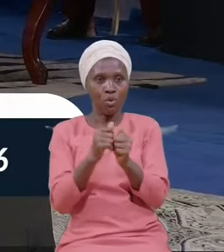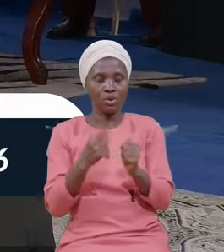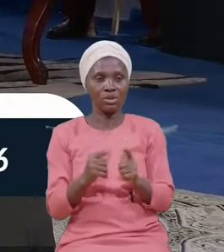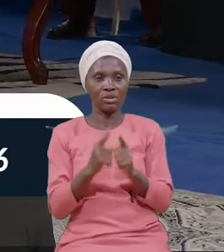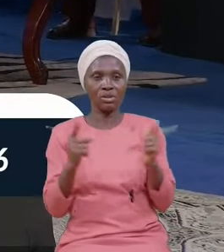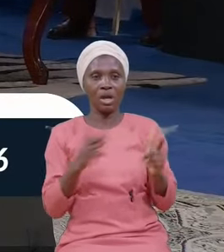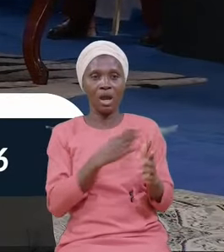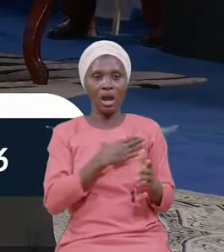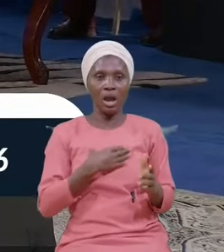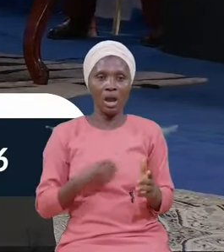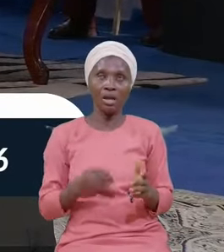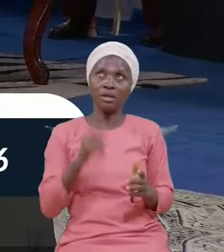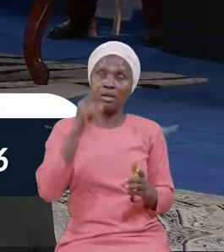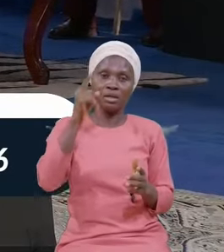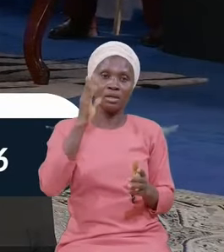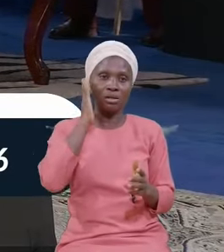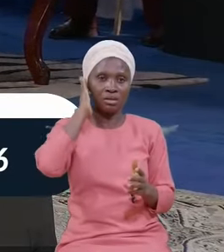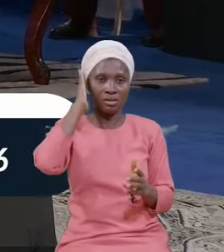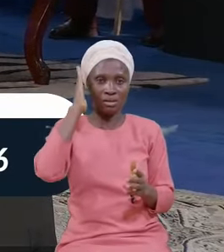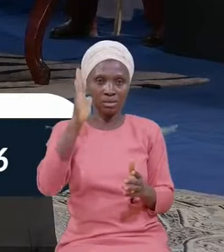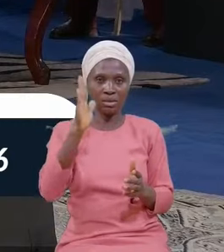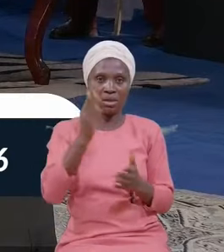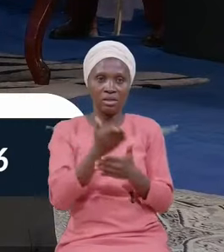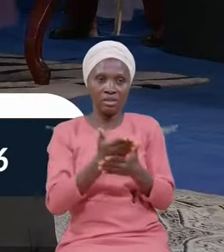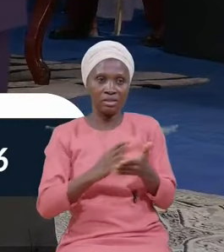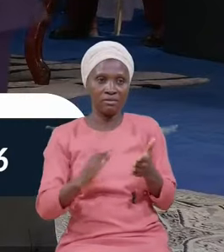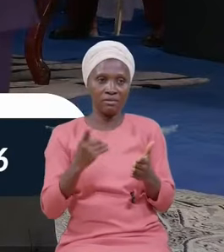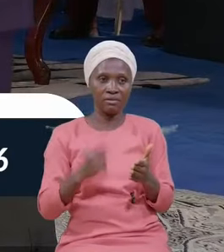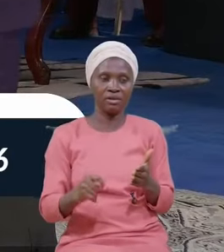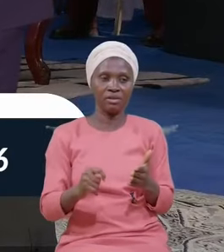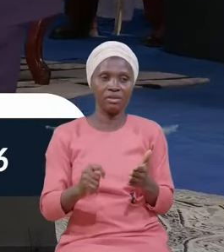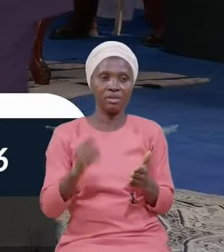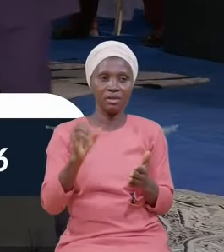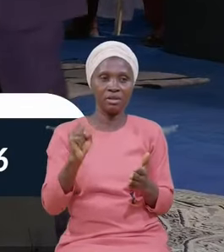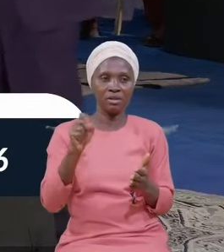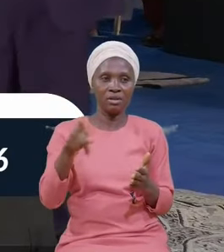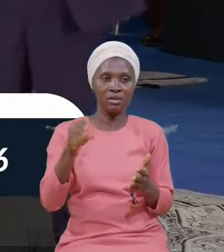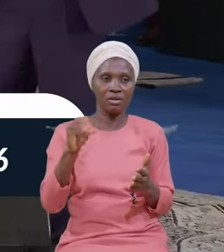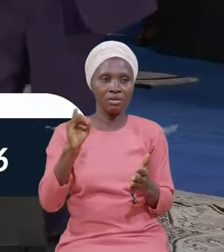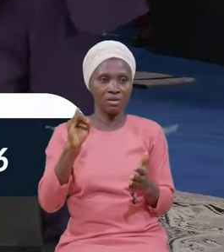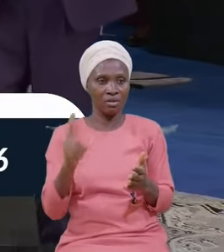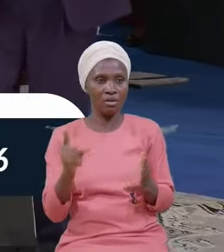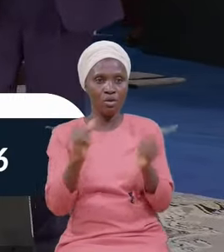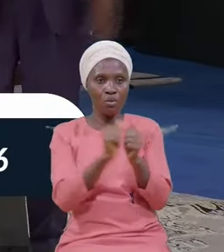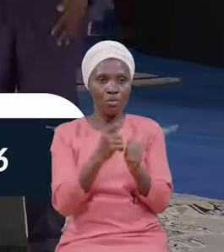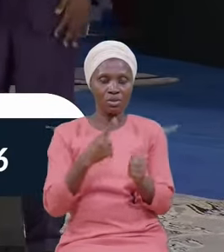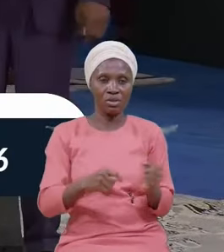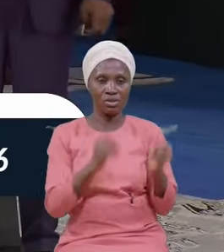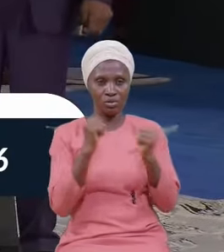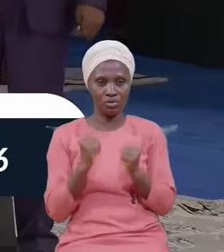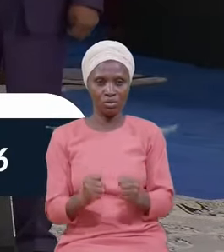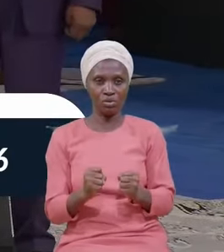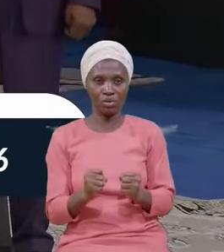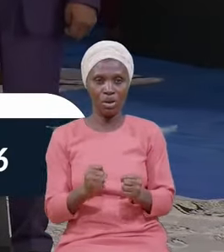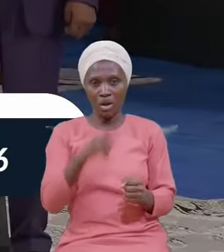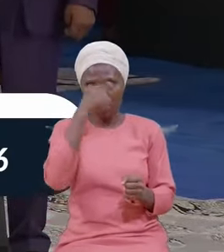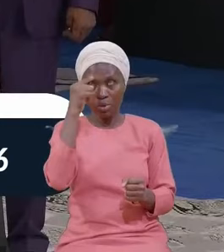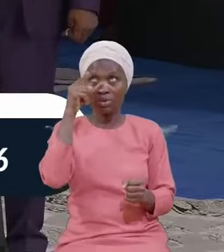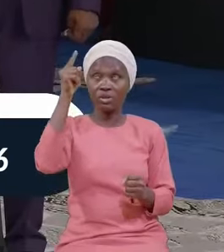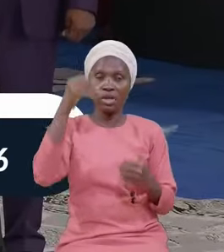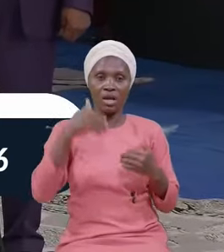the spoil with the strong because he has P out his